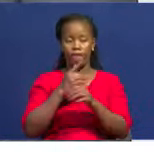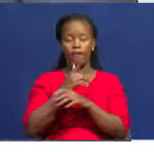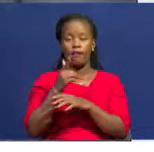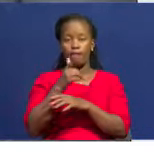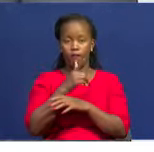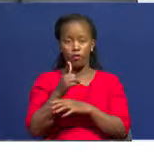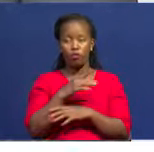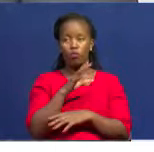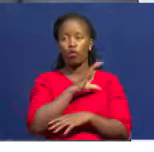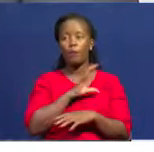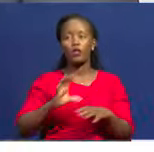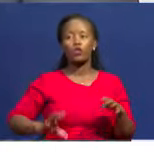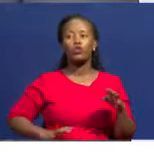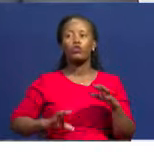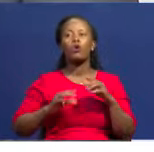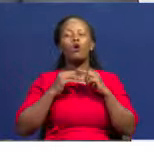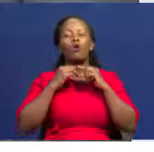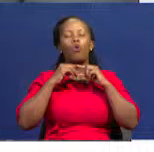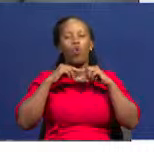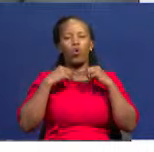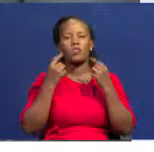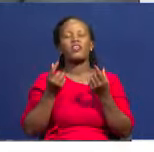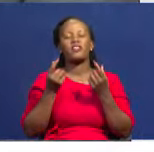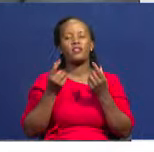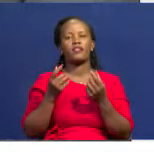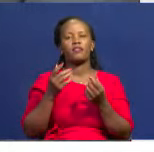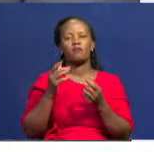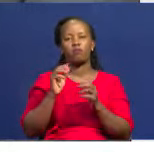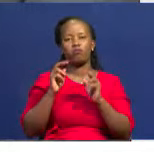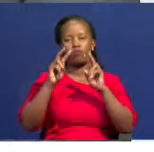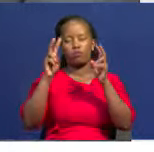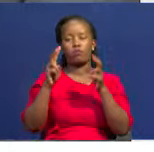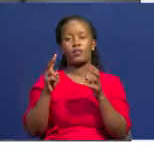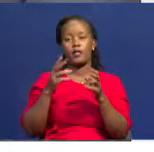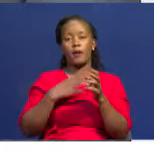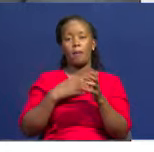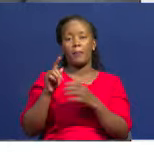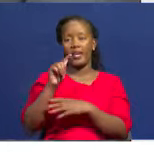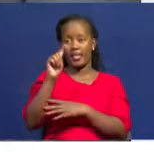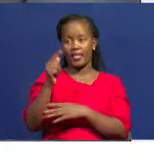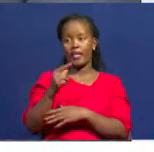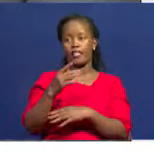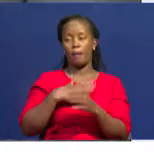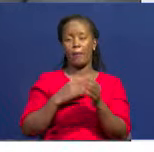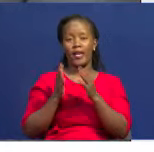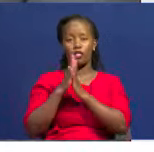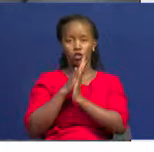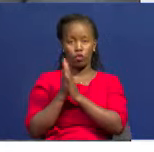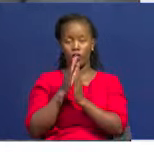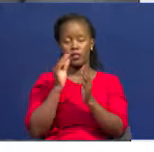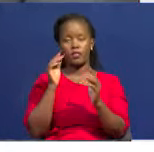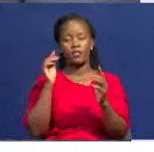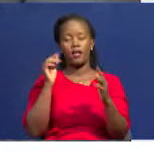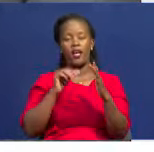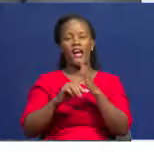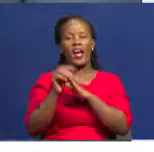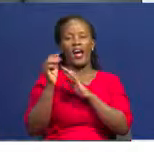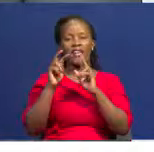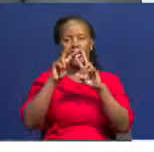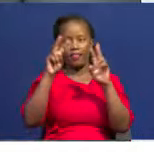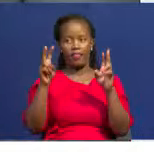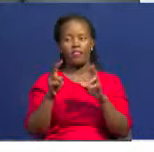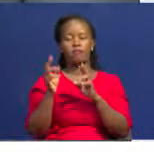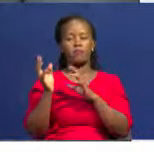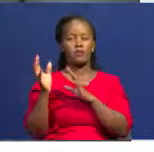of a 7th edition of My Kenya, My Story mobile phone film competition under the theme Climate Change, Lights, Camera,